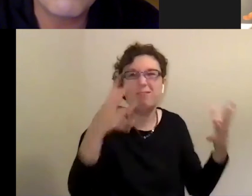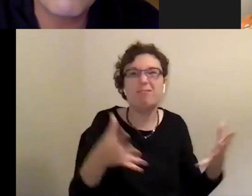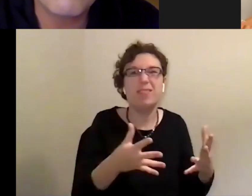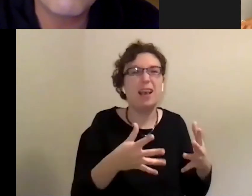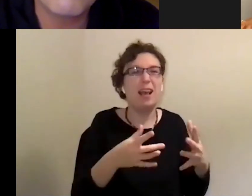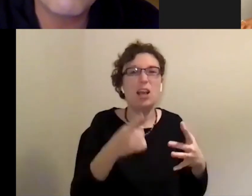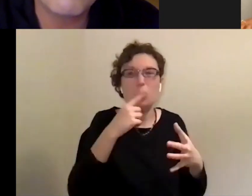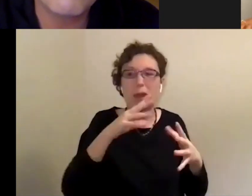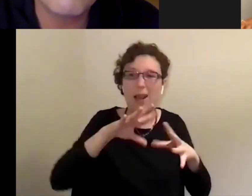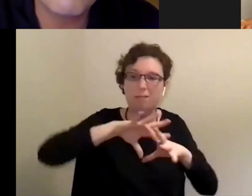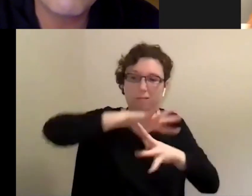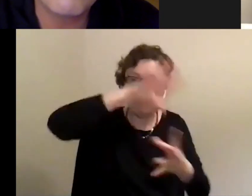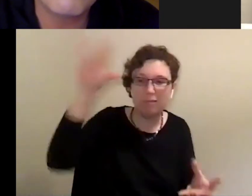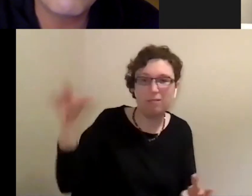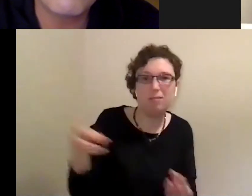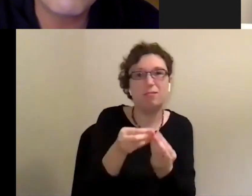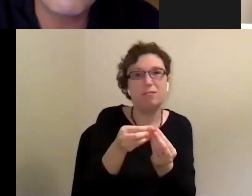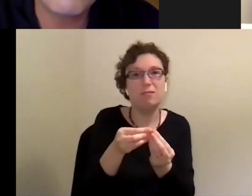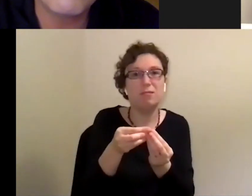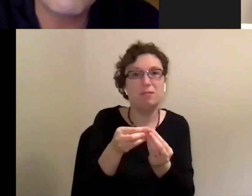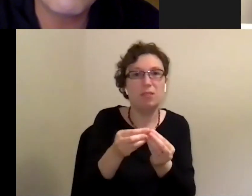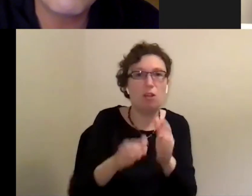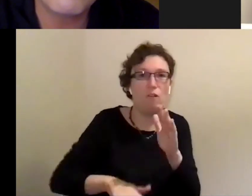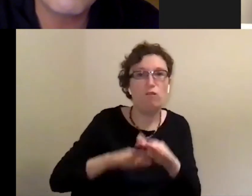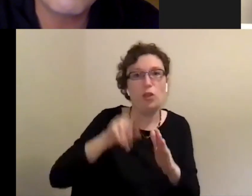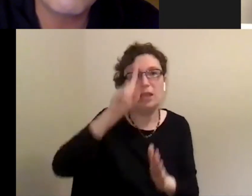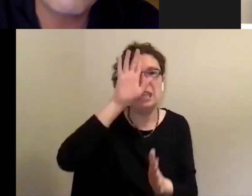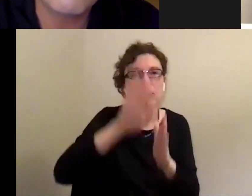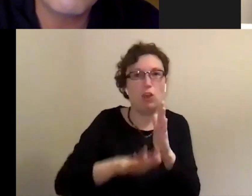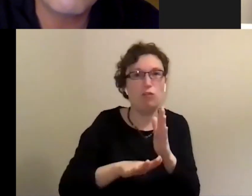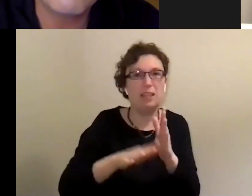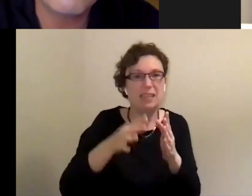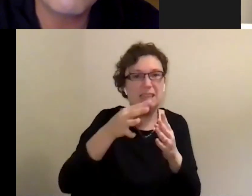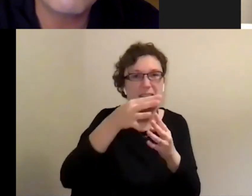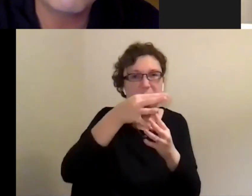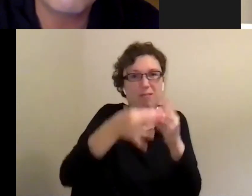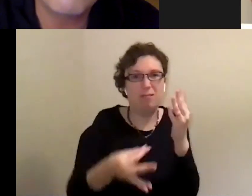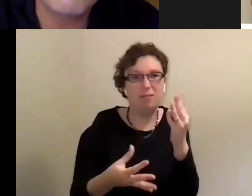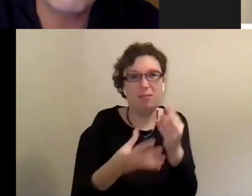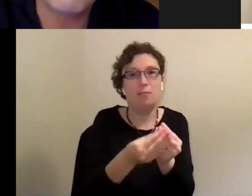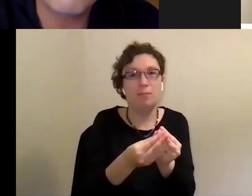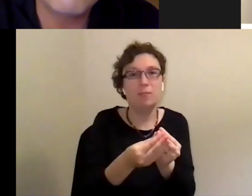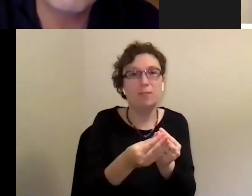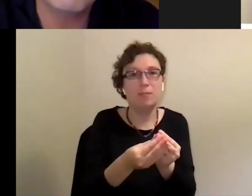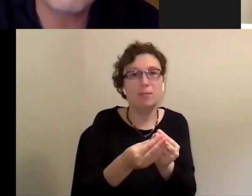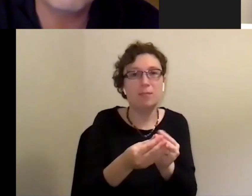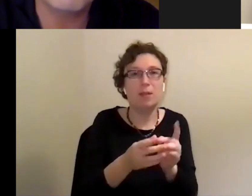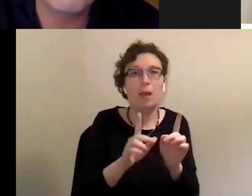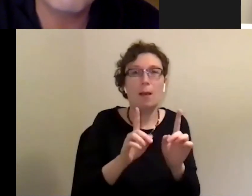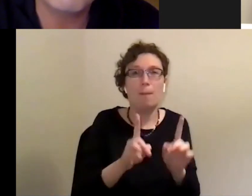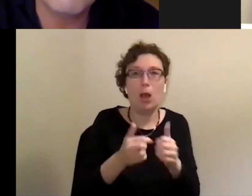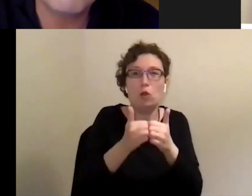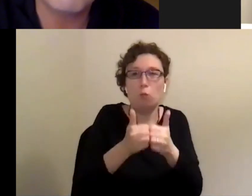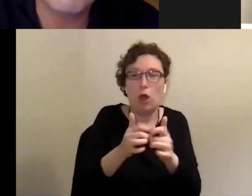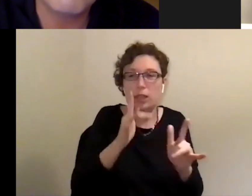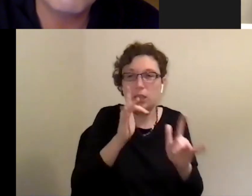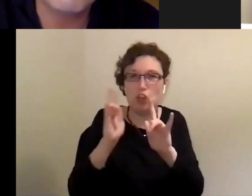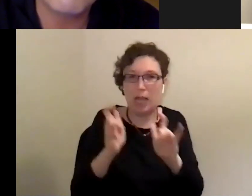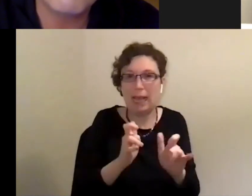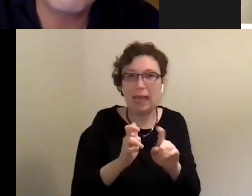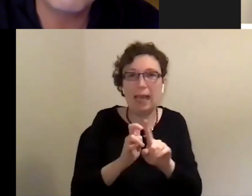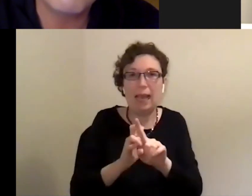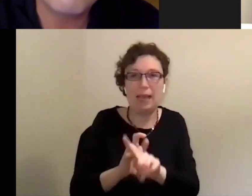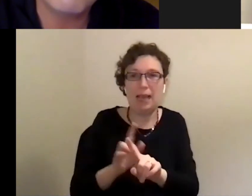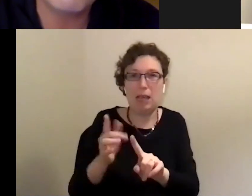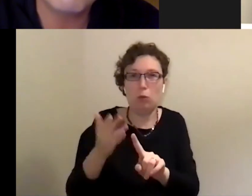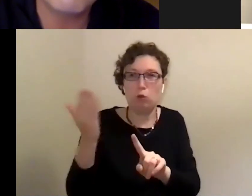experiences that way, as long as it fits in with when you've checked with the school. That's what I found as a way to get around it and as something